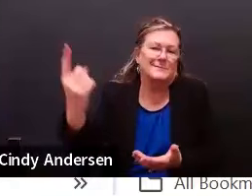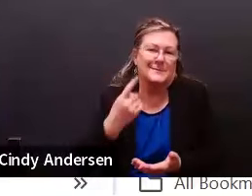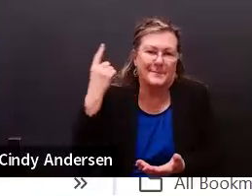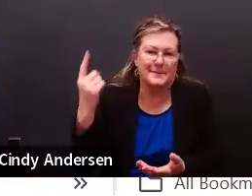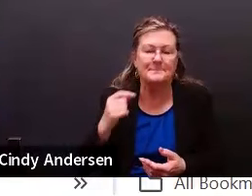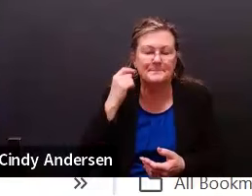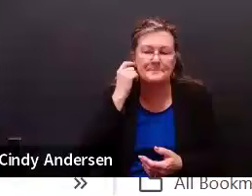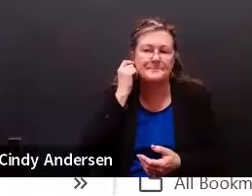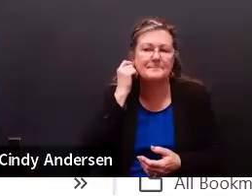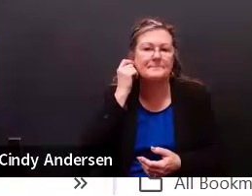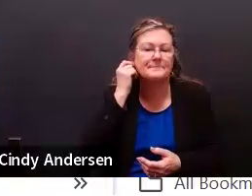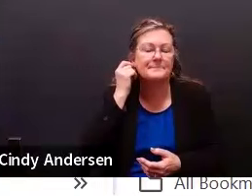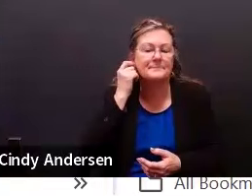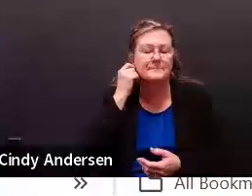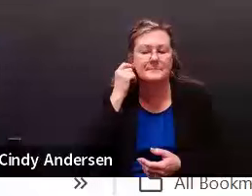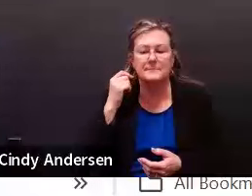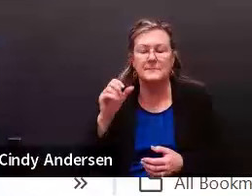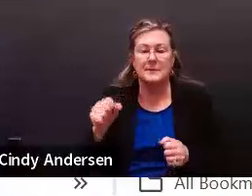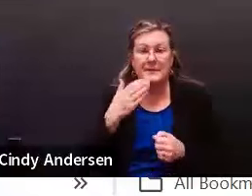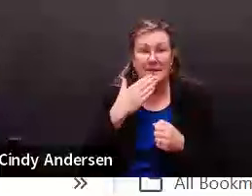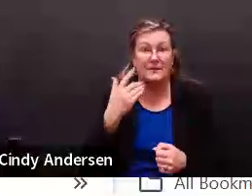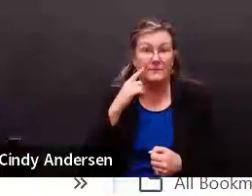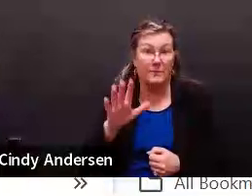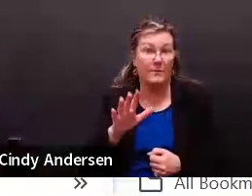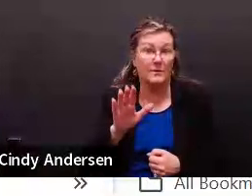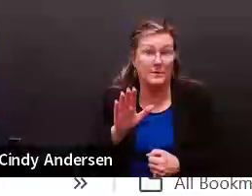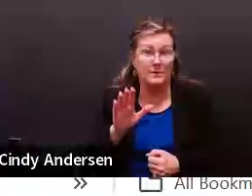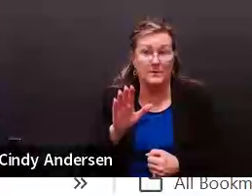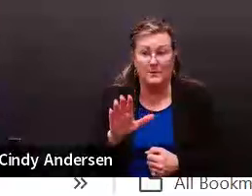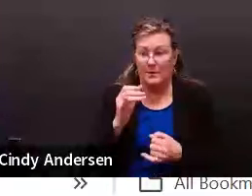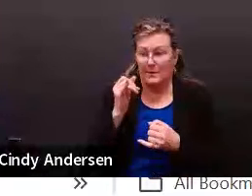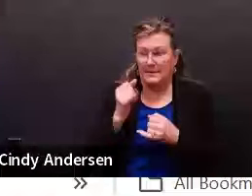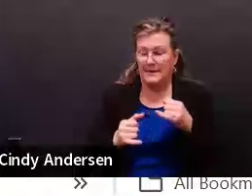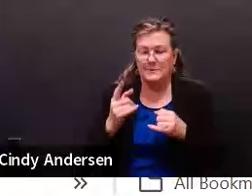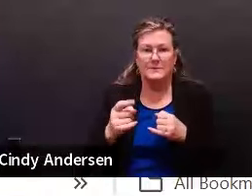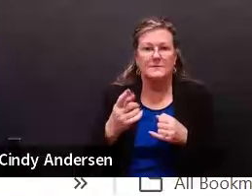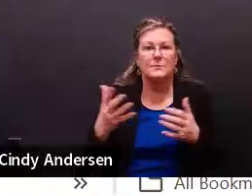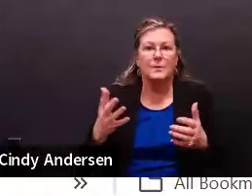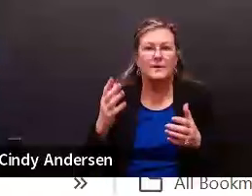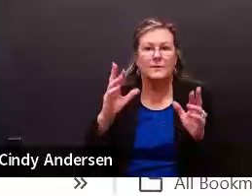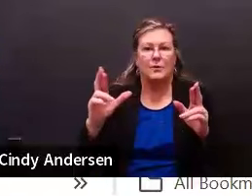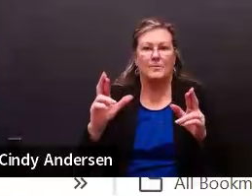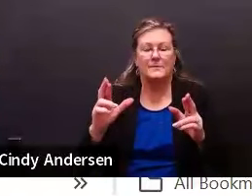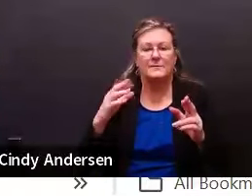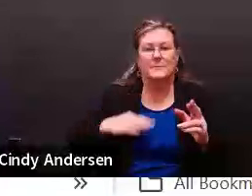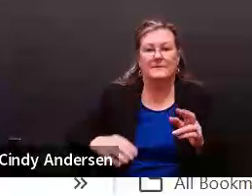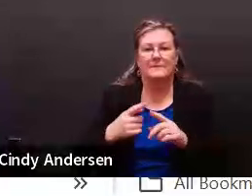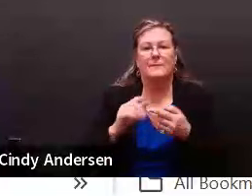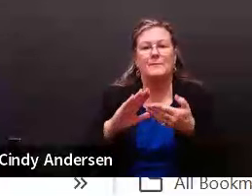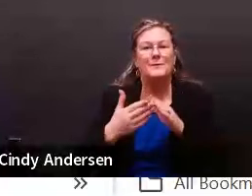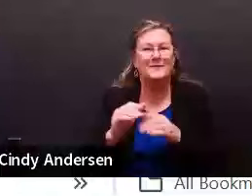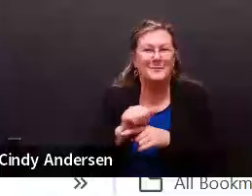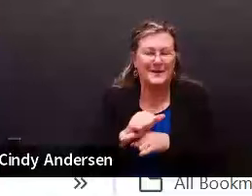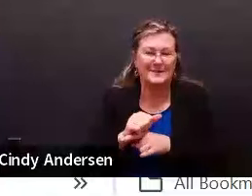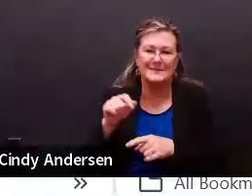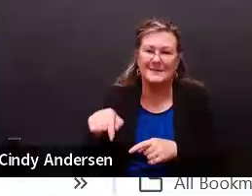essentially. So yeah, and thank you for this, for this last question too. What are you hoping to get out of this community of practice? This is really going to